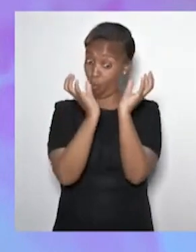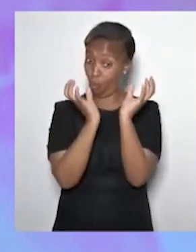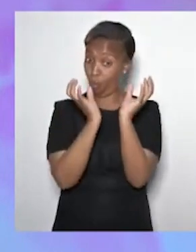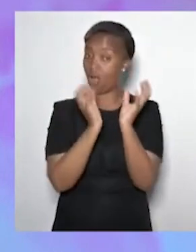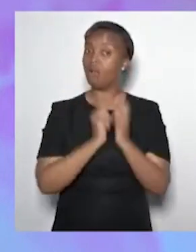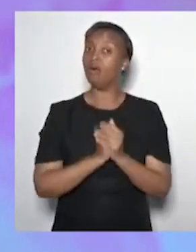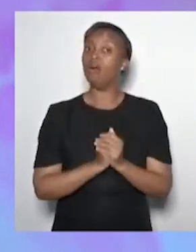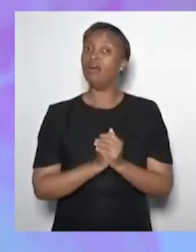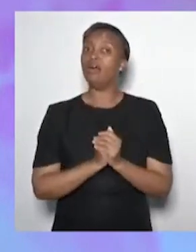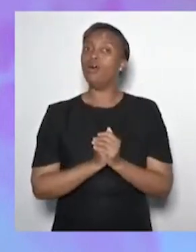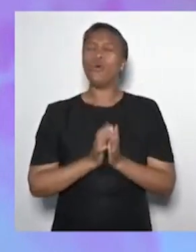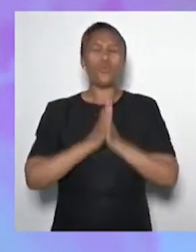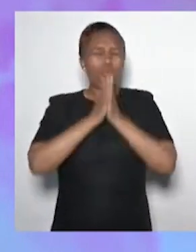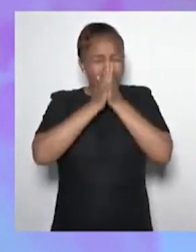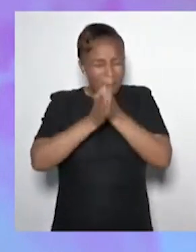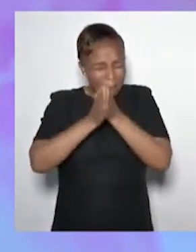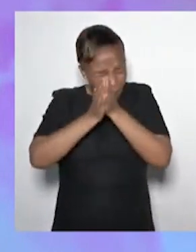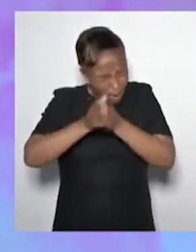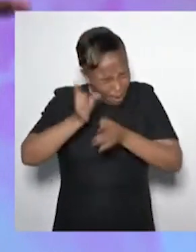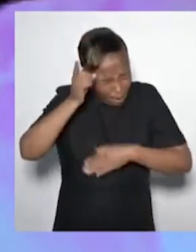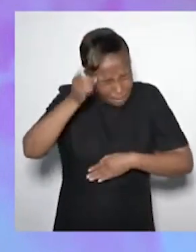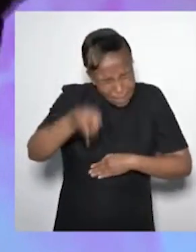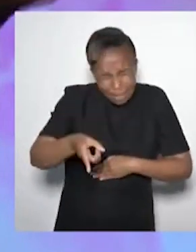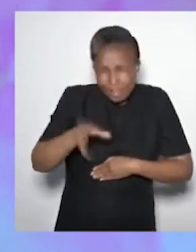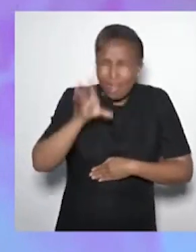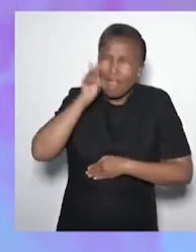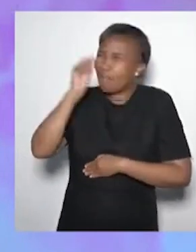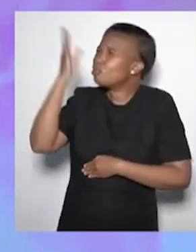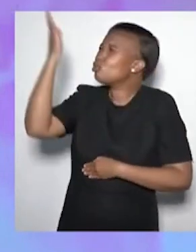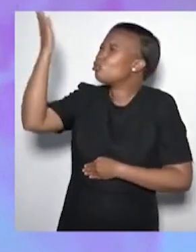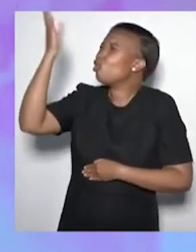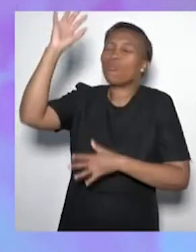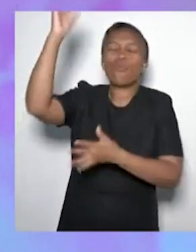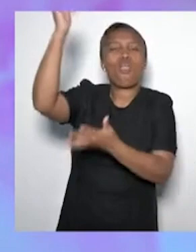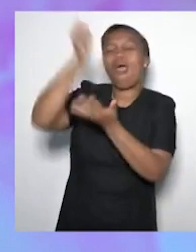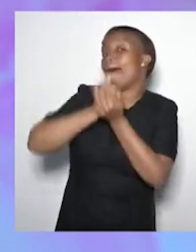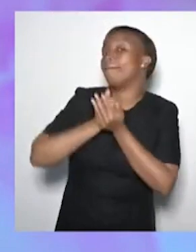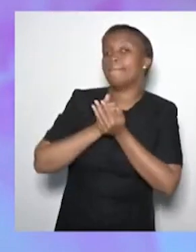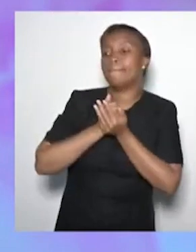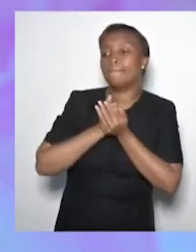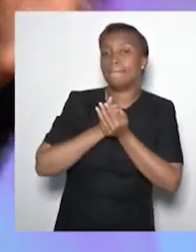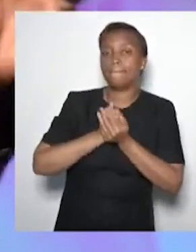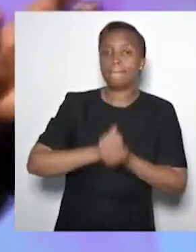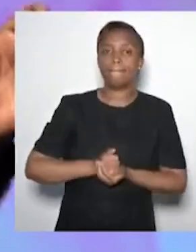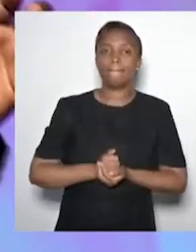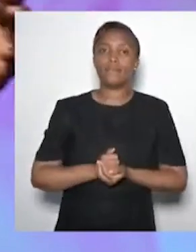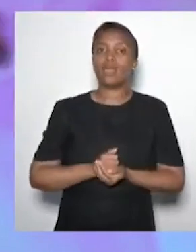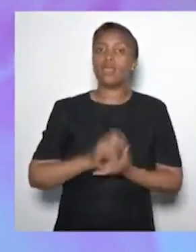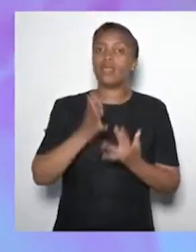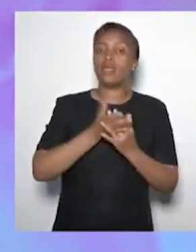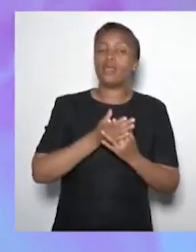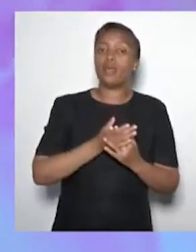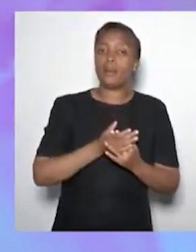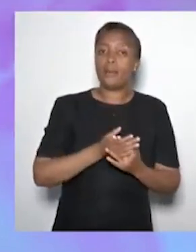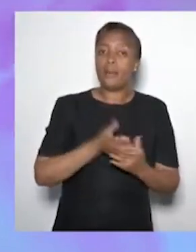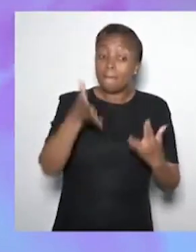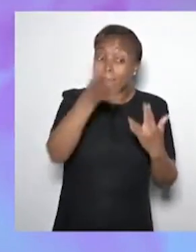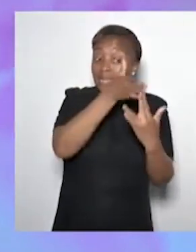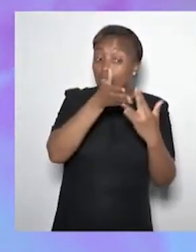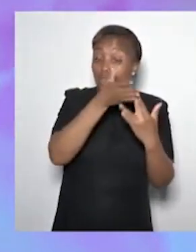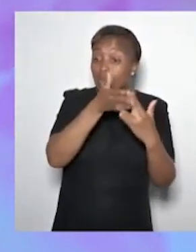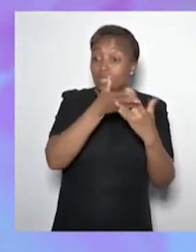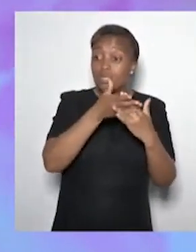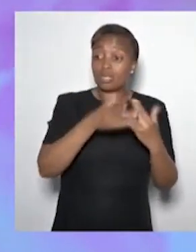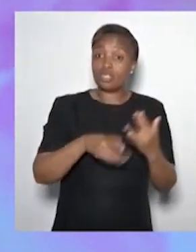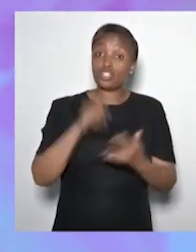We must pray for God to intervene between Russia and the Ukraine.